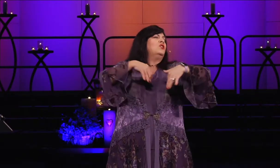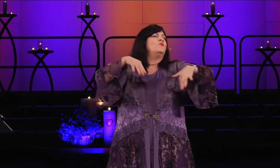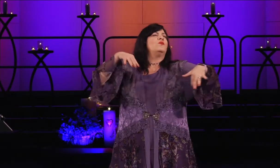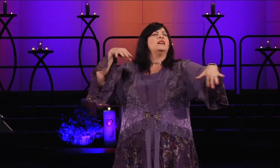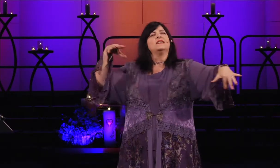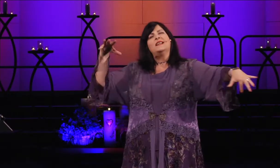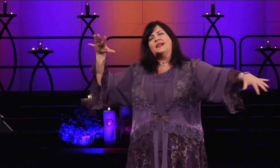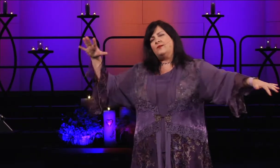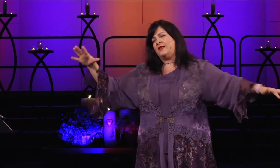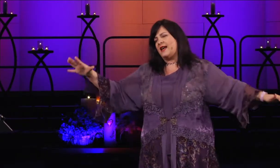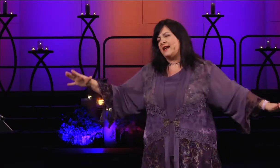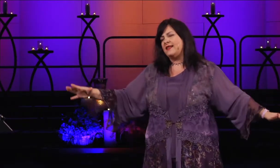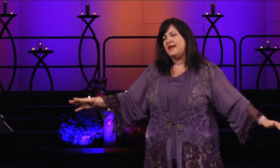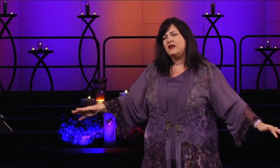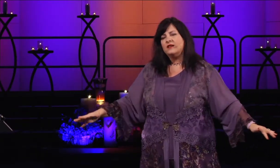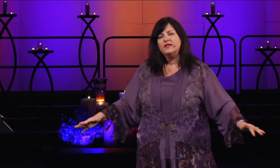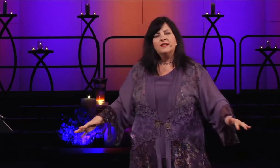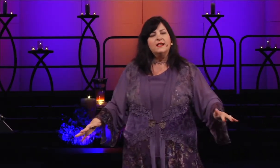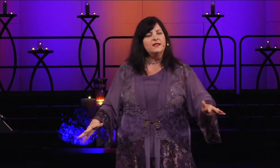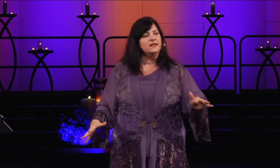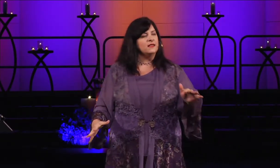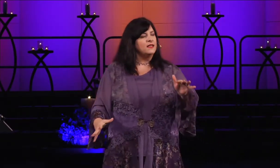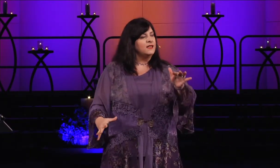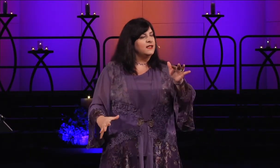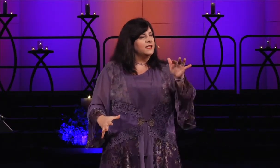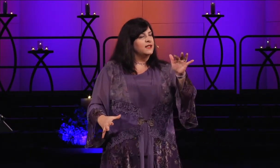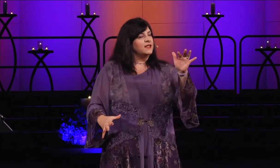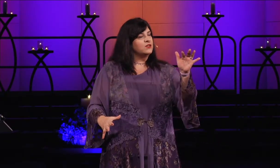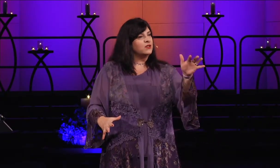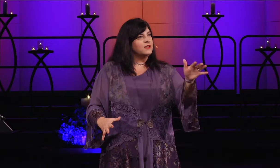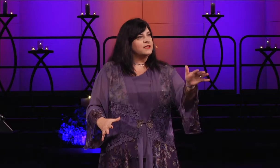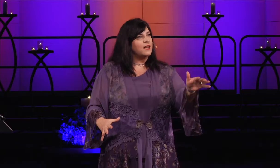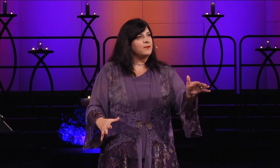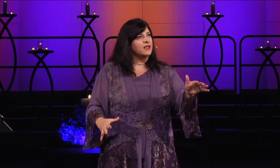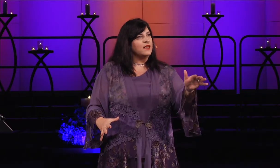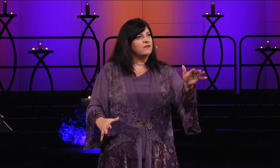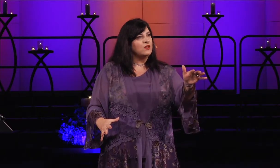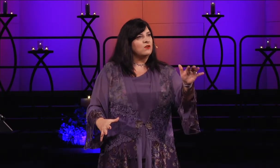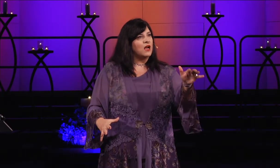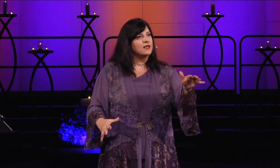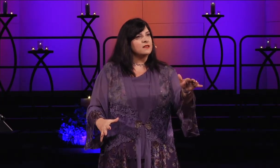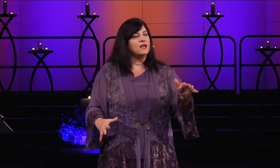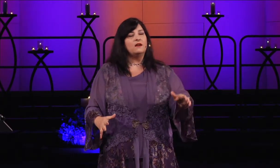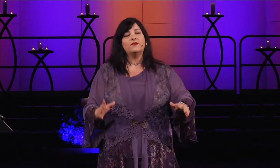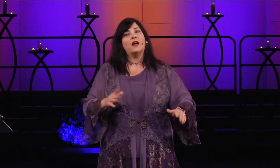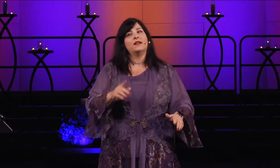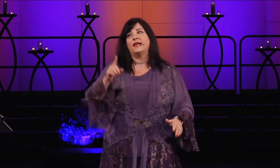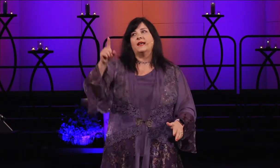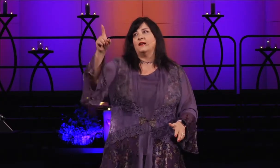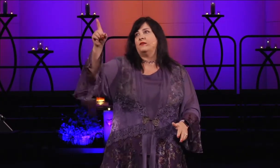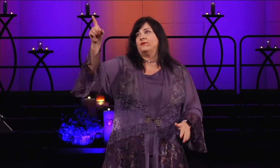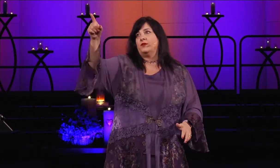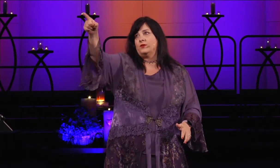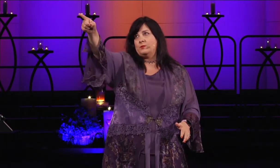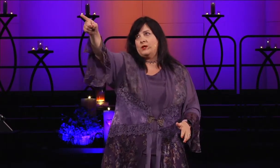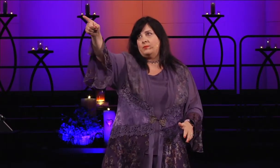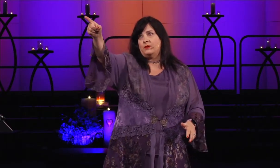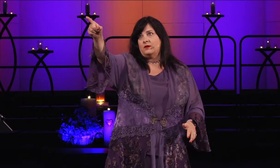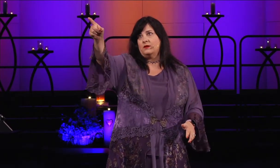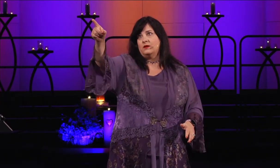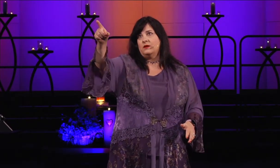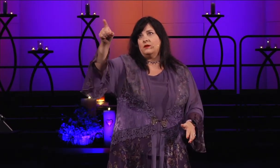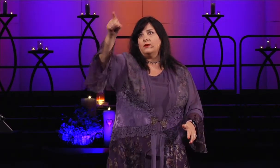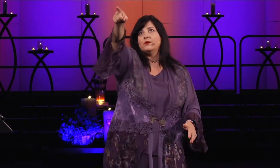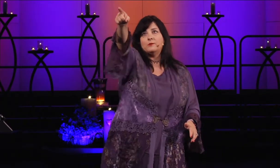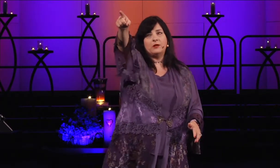soul resonated with that. And then all of a sudden, they started to tell me, even though God's love, God can't love those